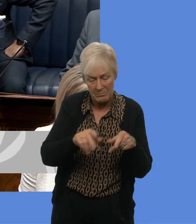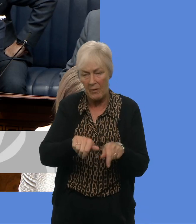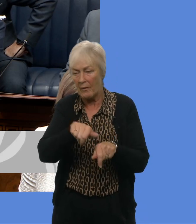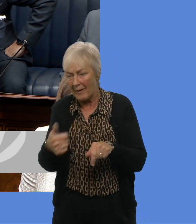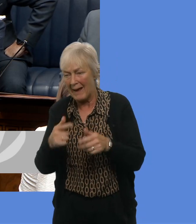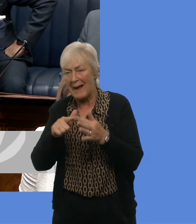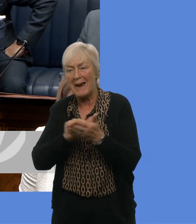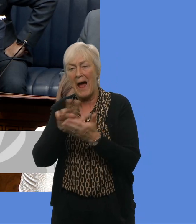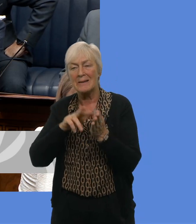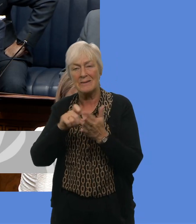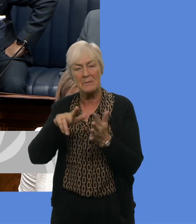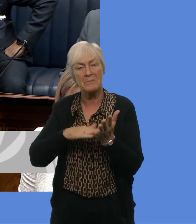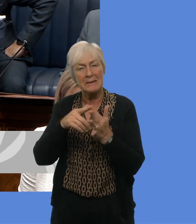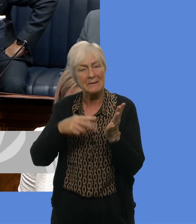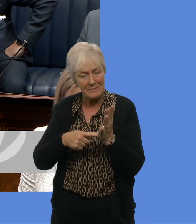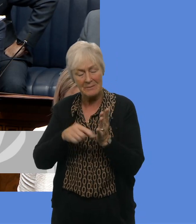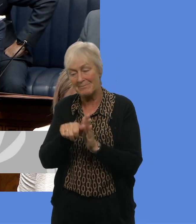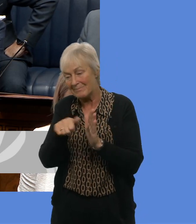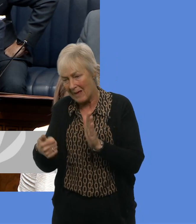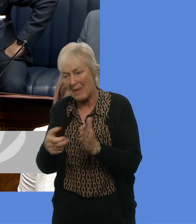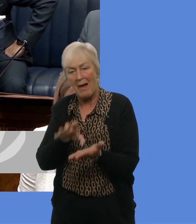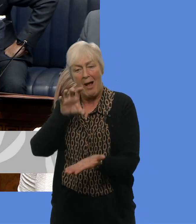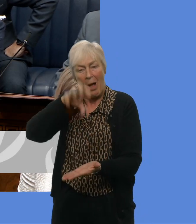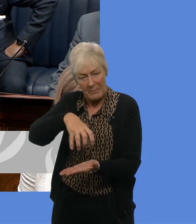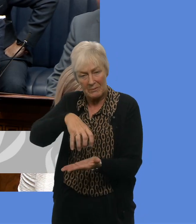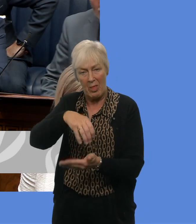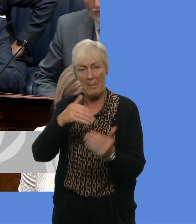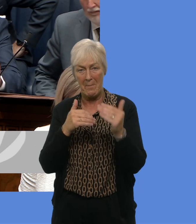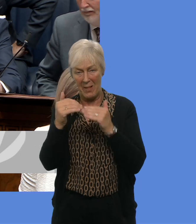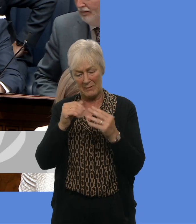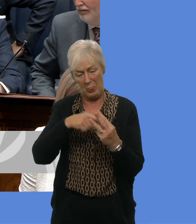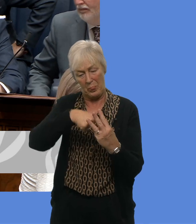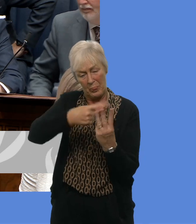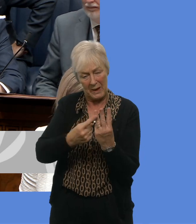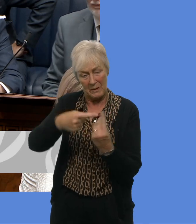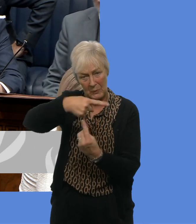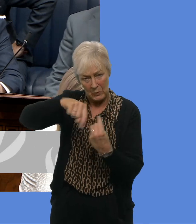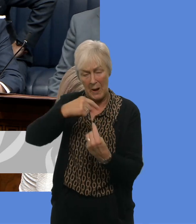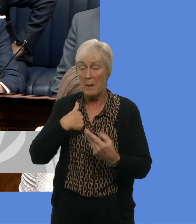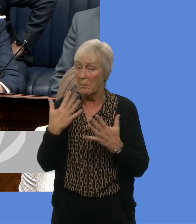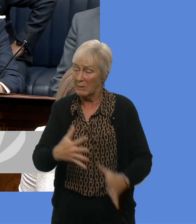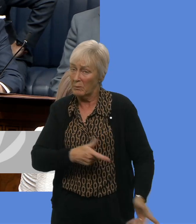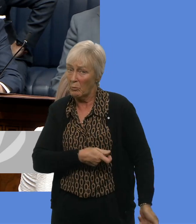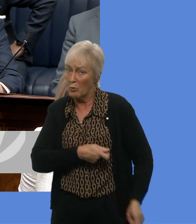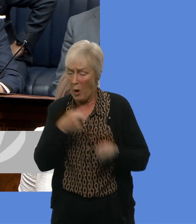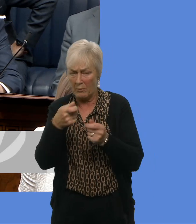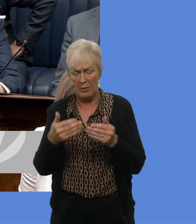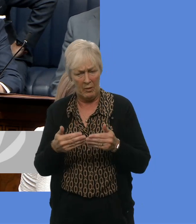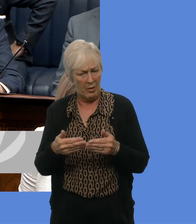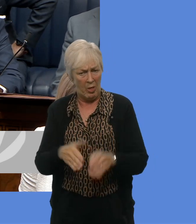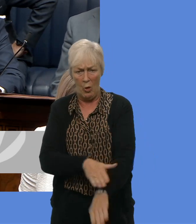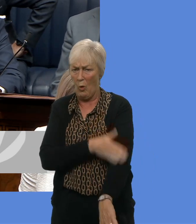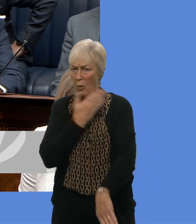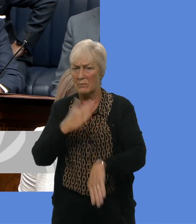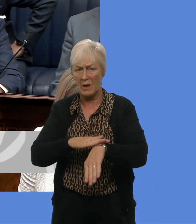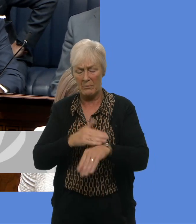enhancement programme, and then you'll have new capital bills. And it is an area of concern that I have raised about the length of time it can take